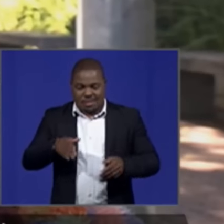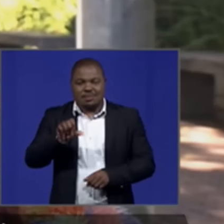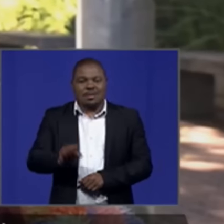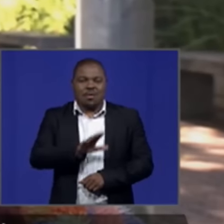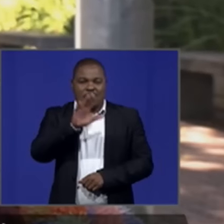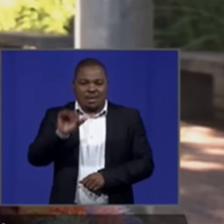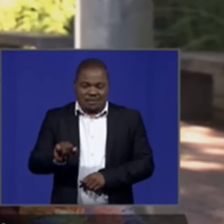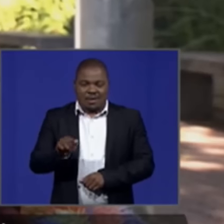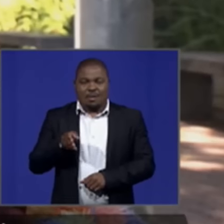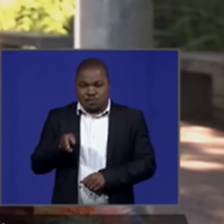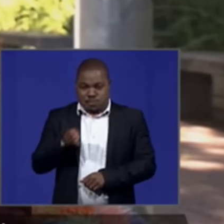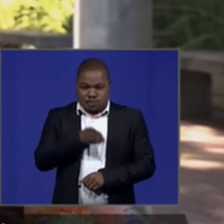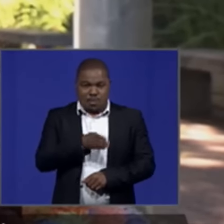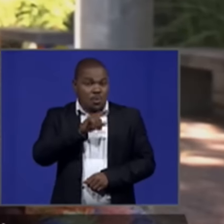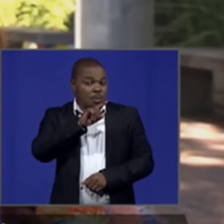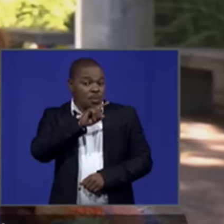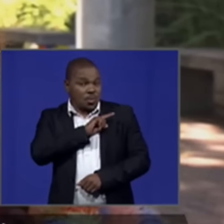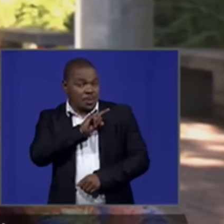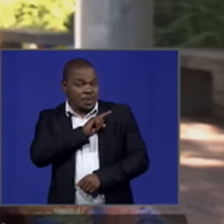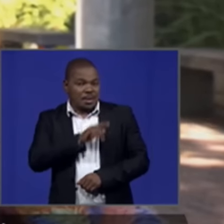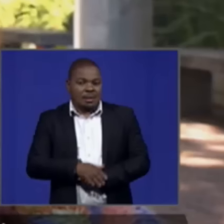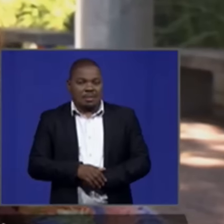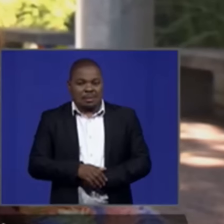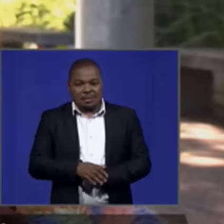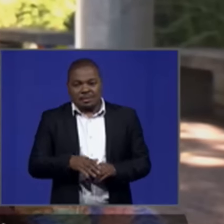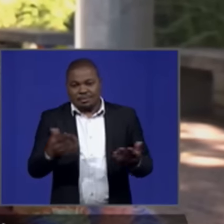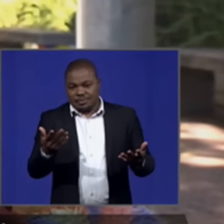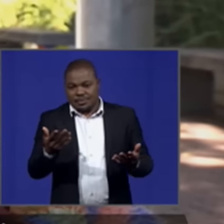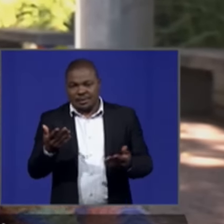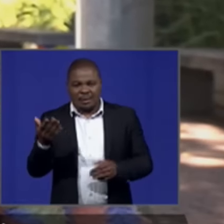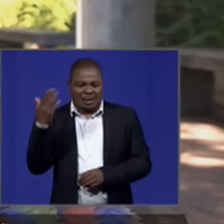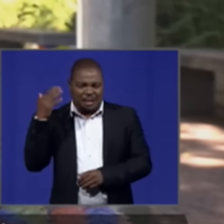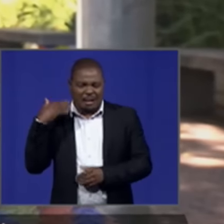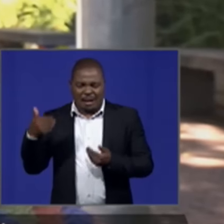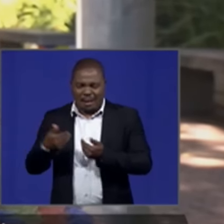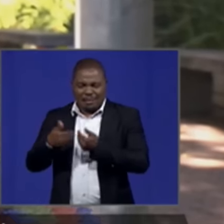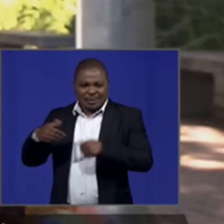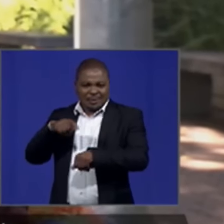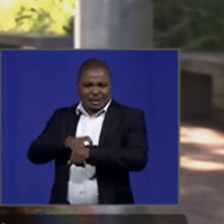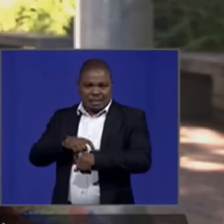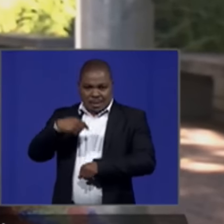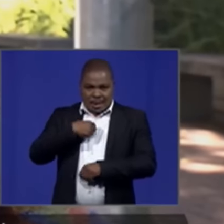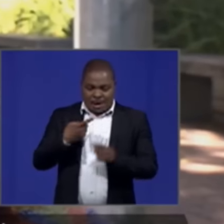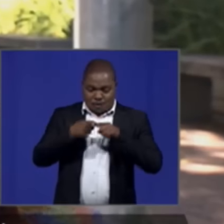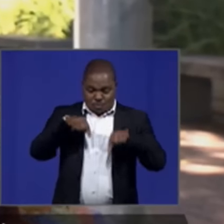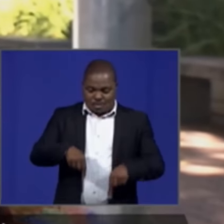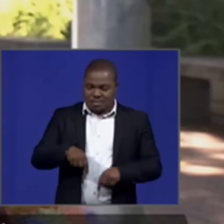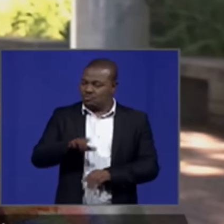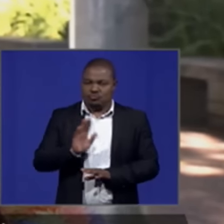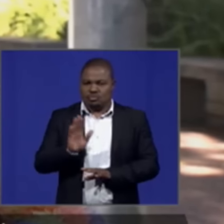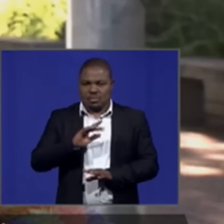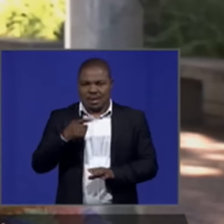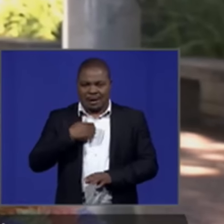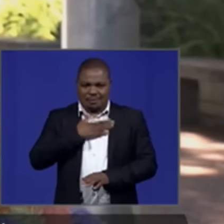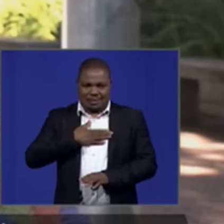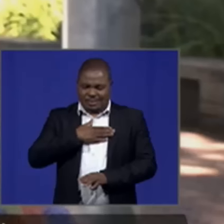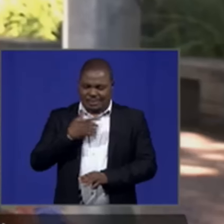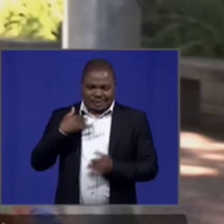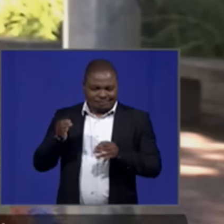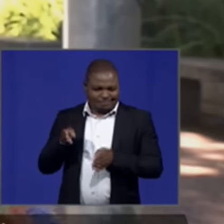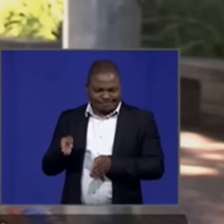heavily divided because of the fact where you guys have come from with apartheid. Like, I'm not from this country, so I still feel it